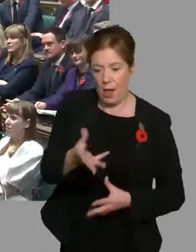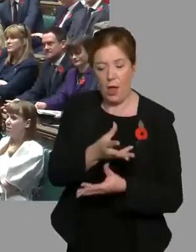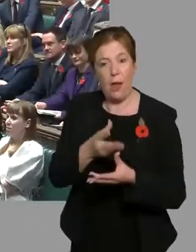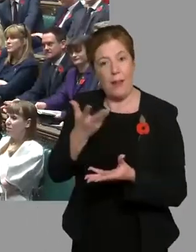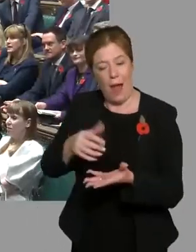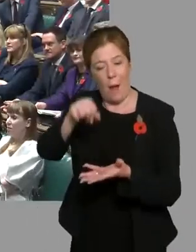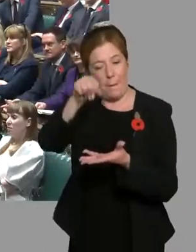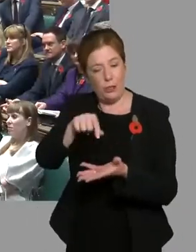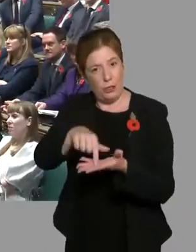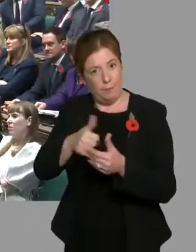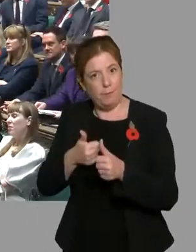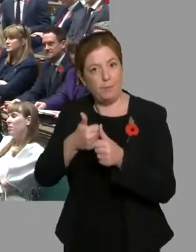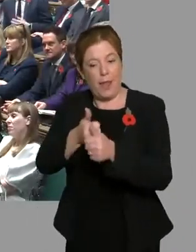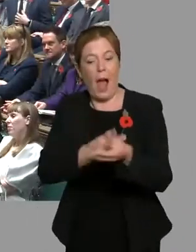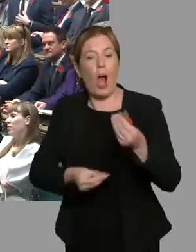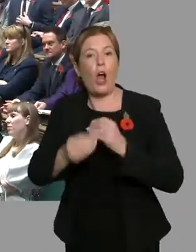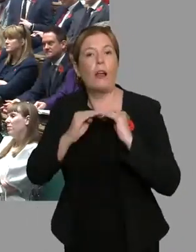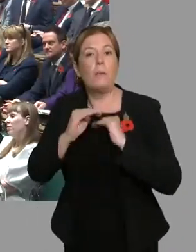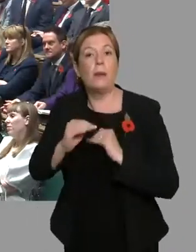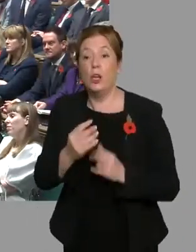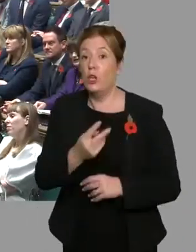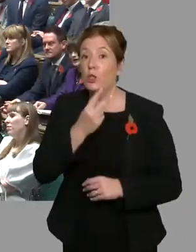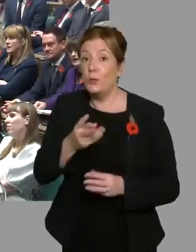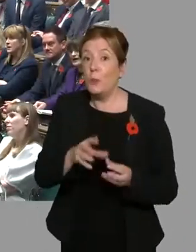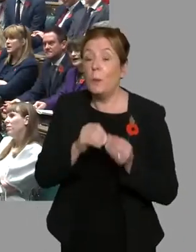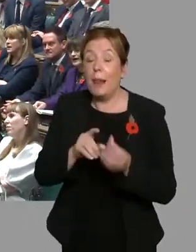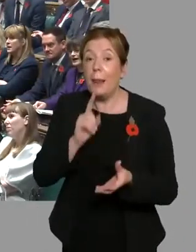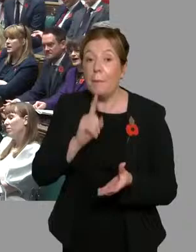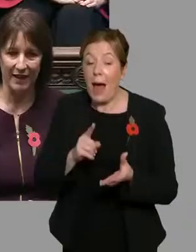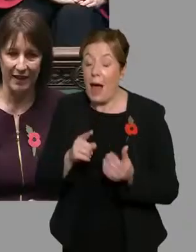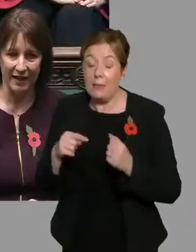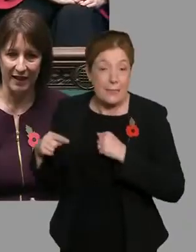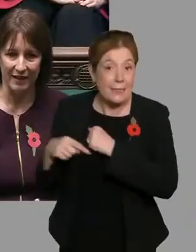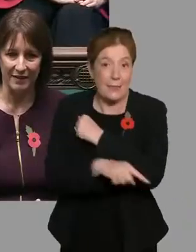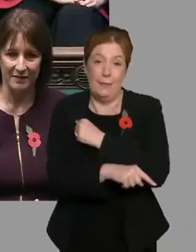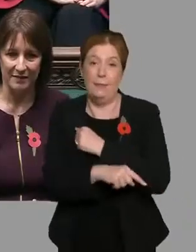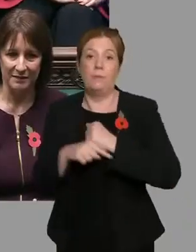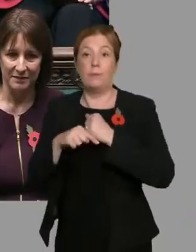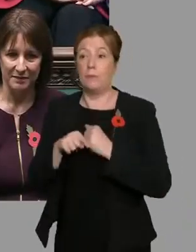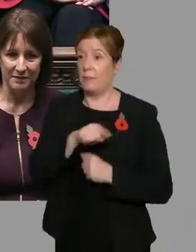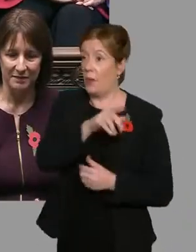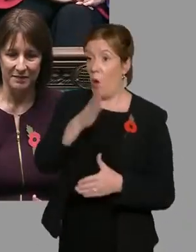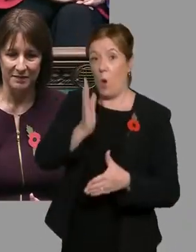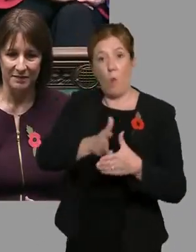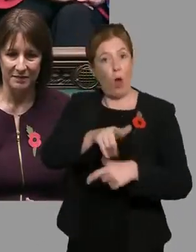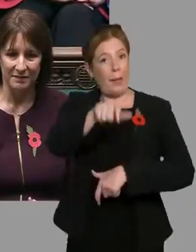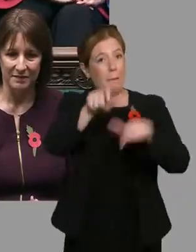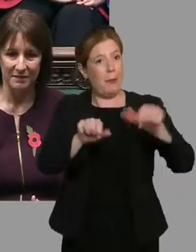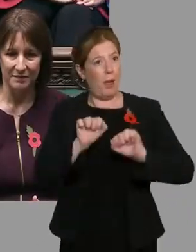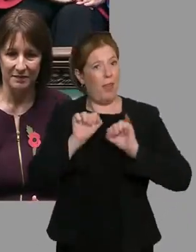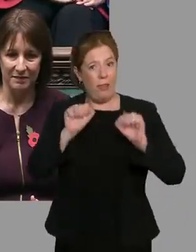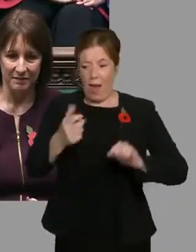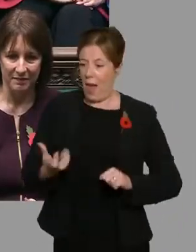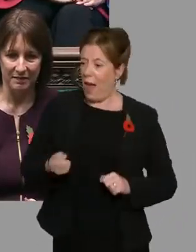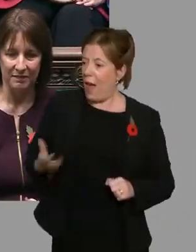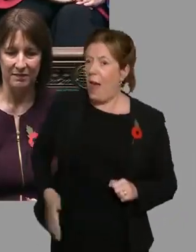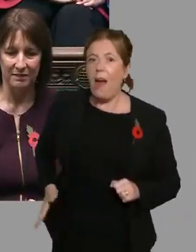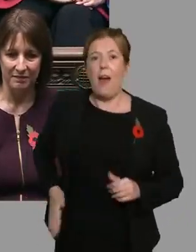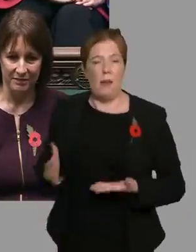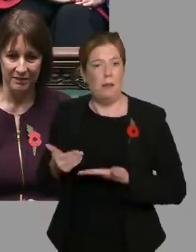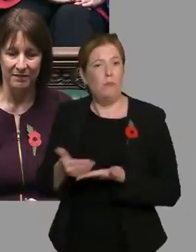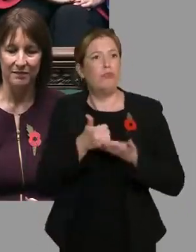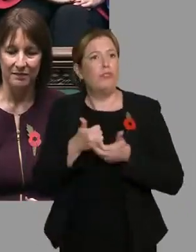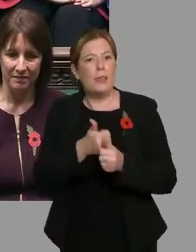hole. We've protected the pay slips of working people. We've done the single biggest investment in our country for